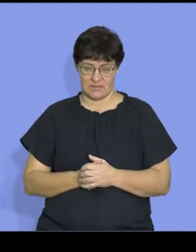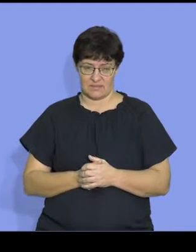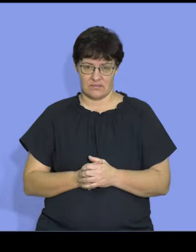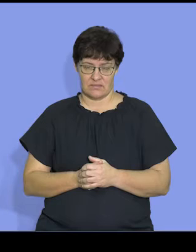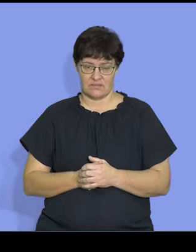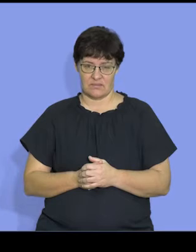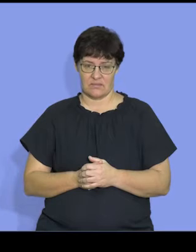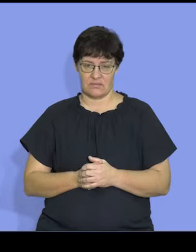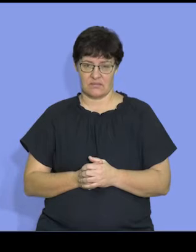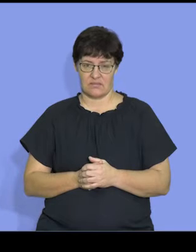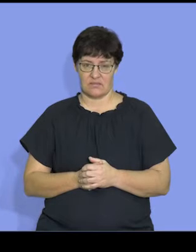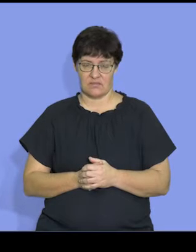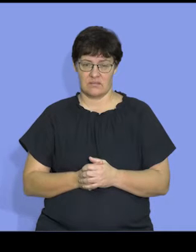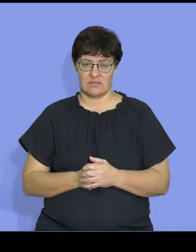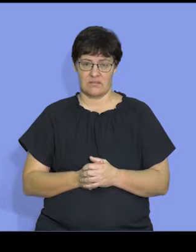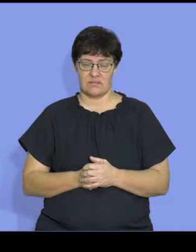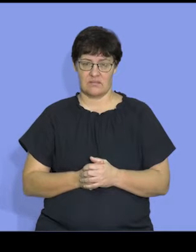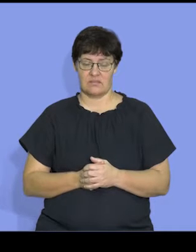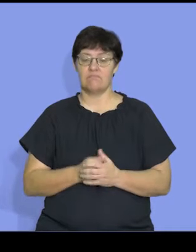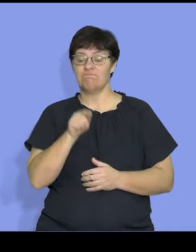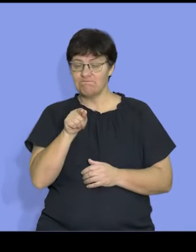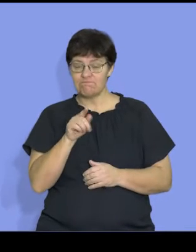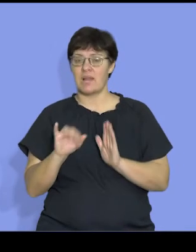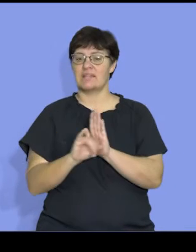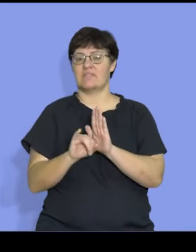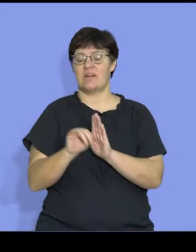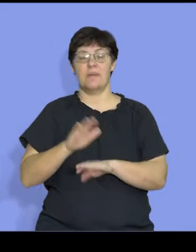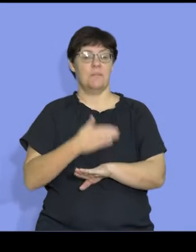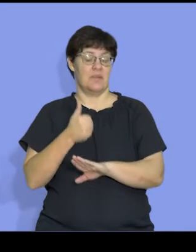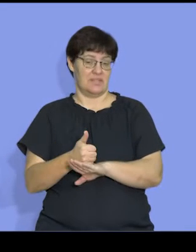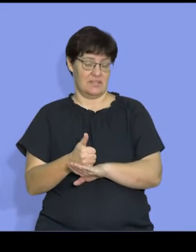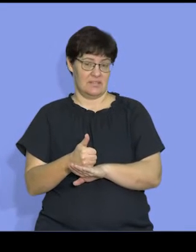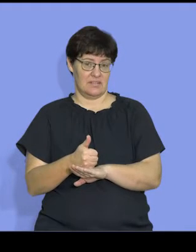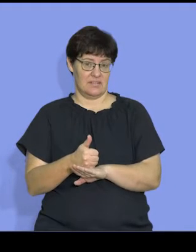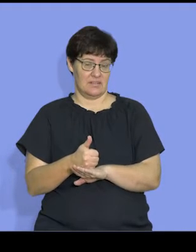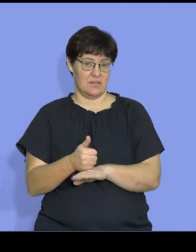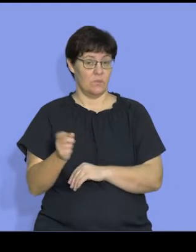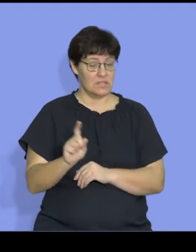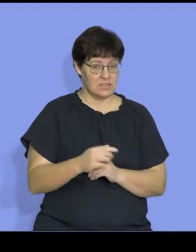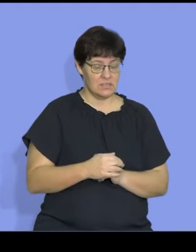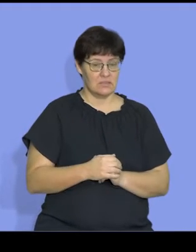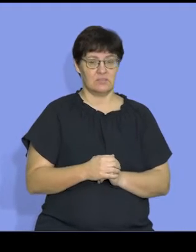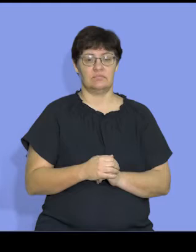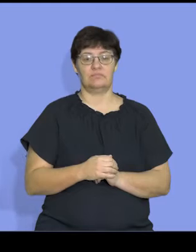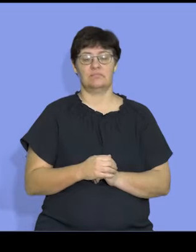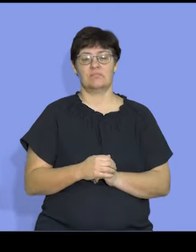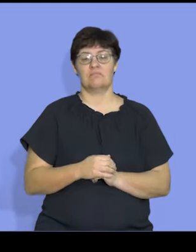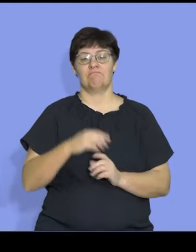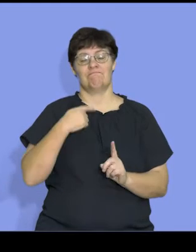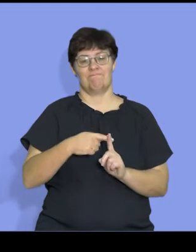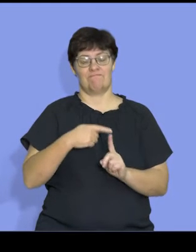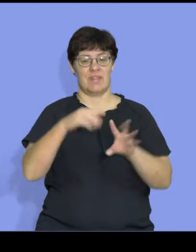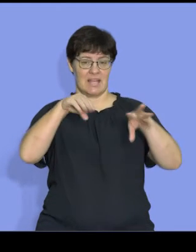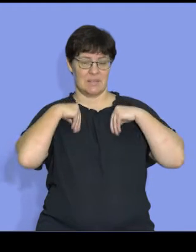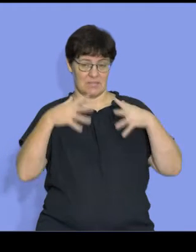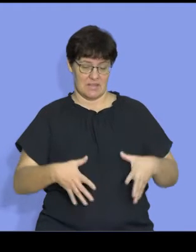While it identifies a base as a proton acceptor, okay? Simple